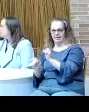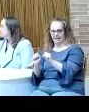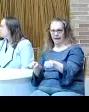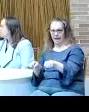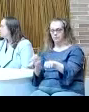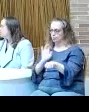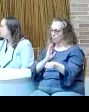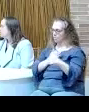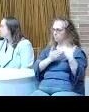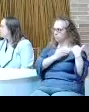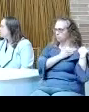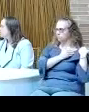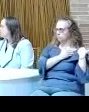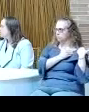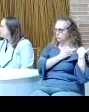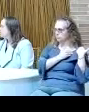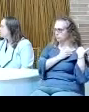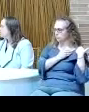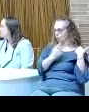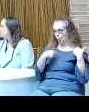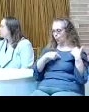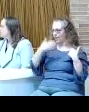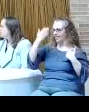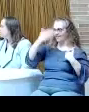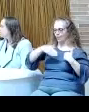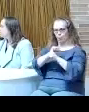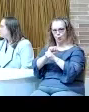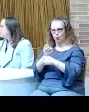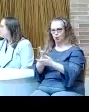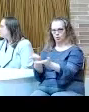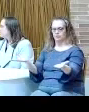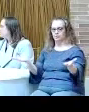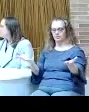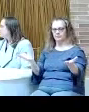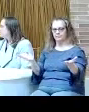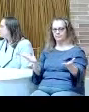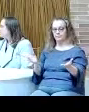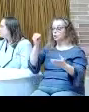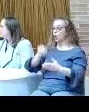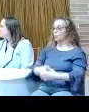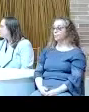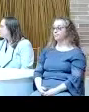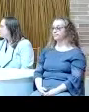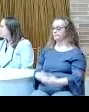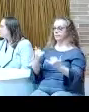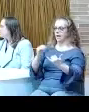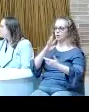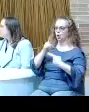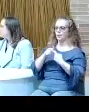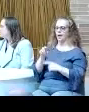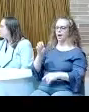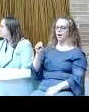us as I said before we are the front line so let's talk about social